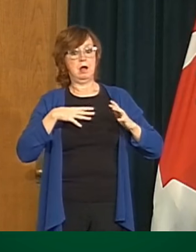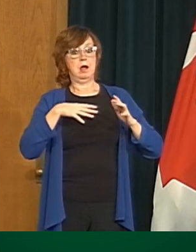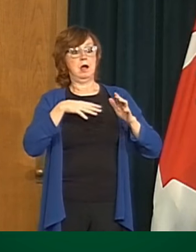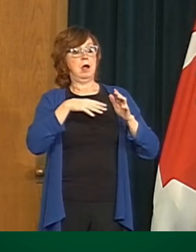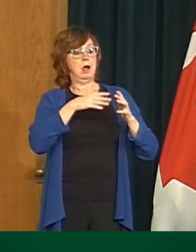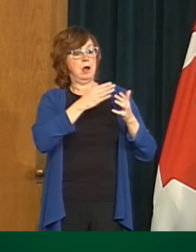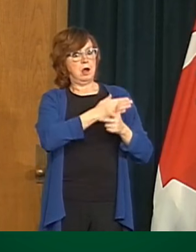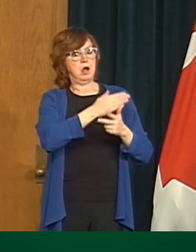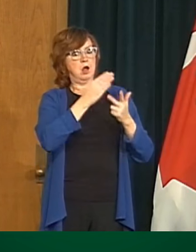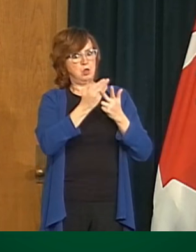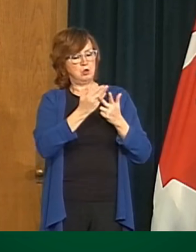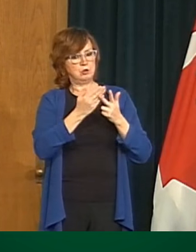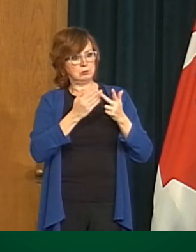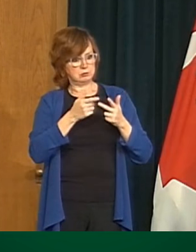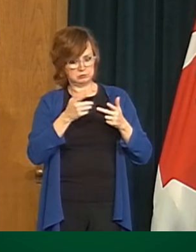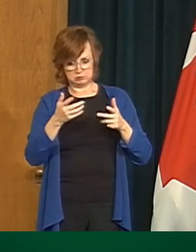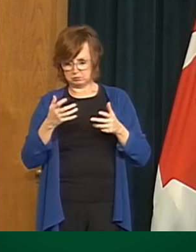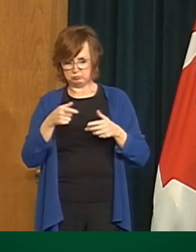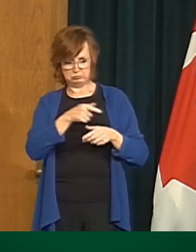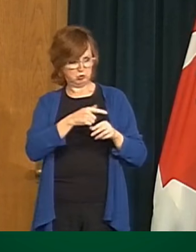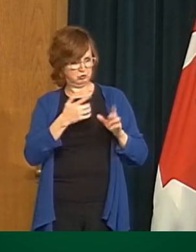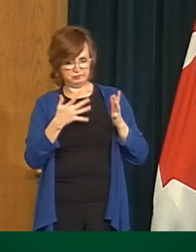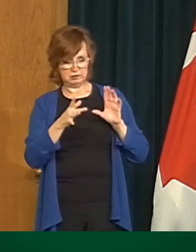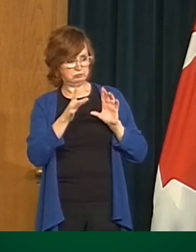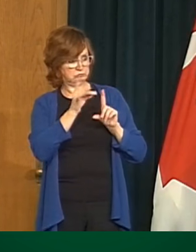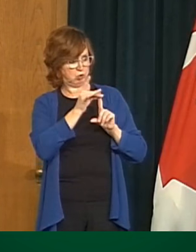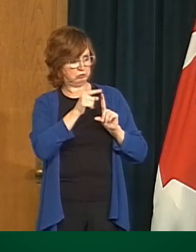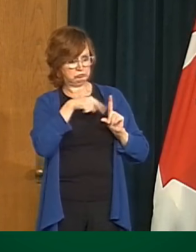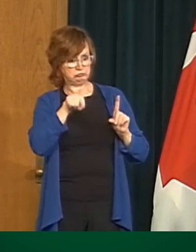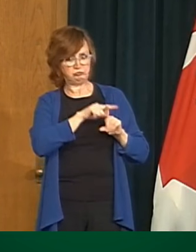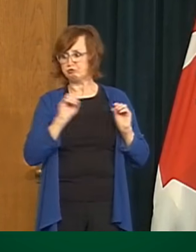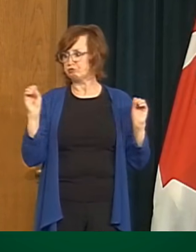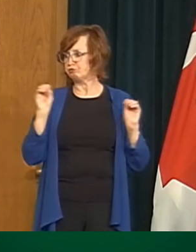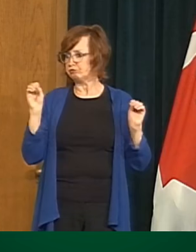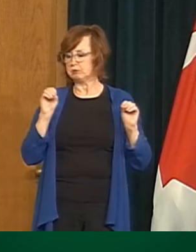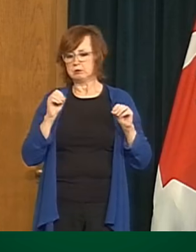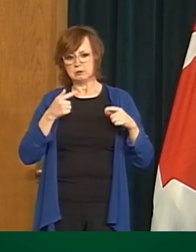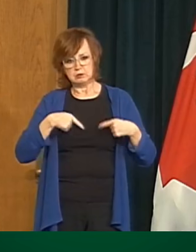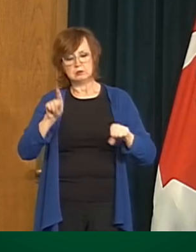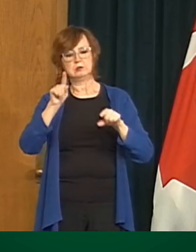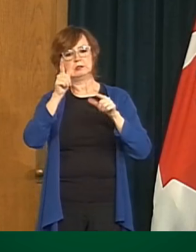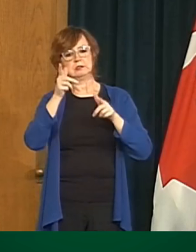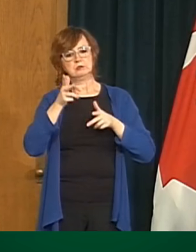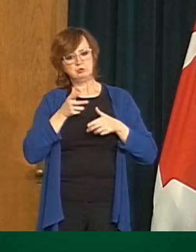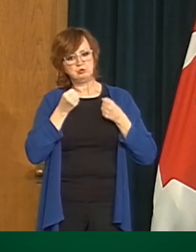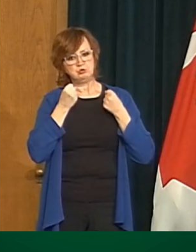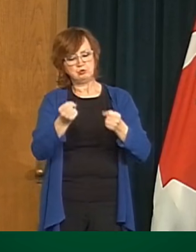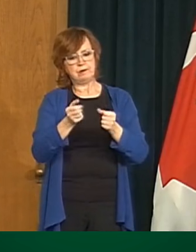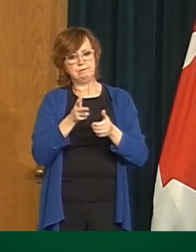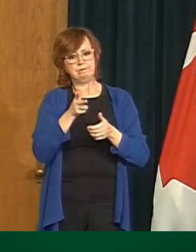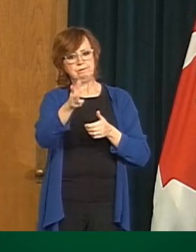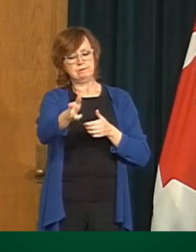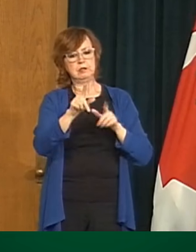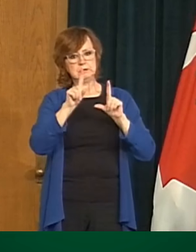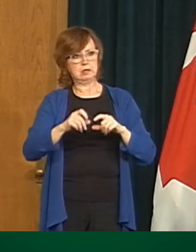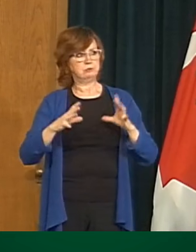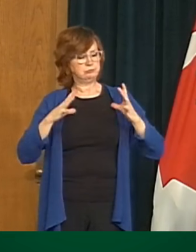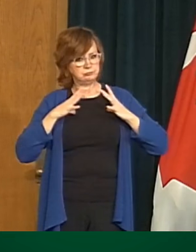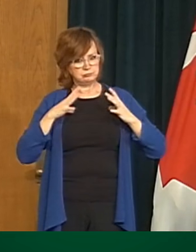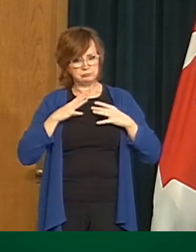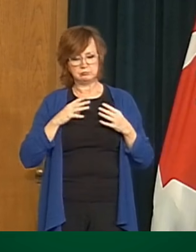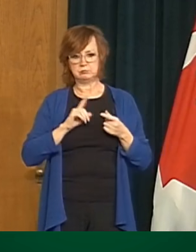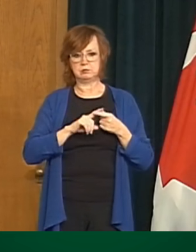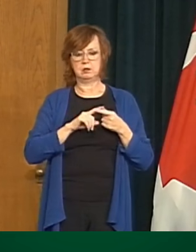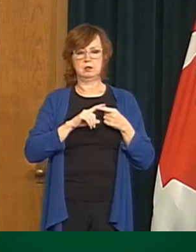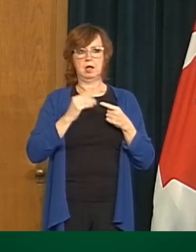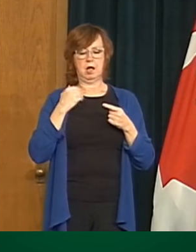our drive-through testing opportunities. We have a Gen Expert machine operating in a couple of communities, including Loche in the northwest, as well as